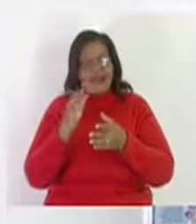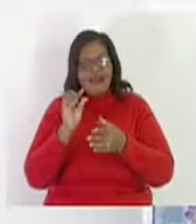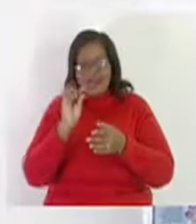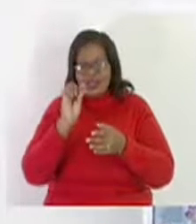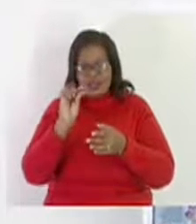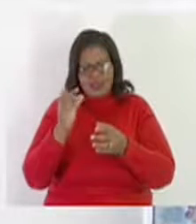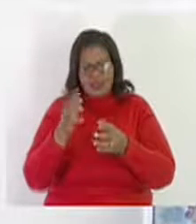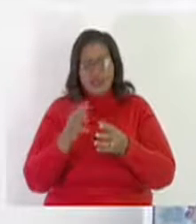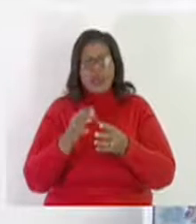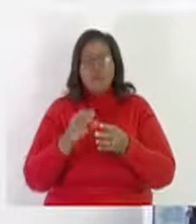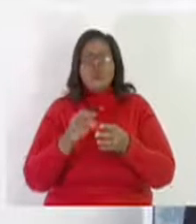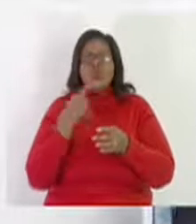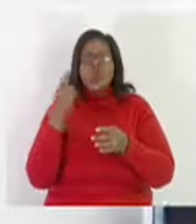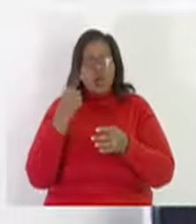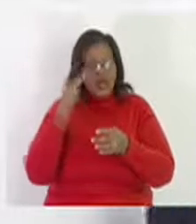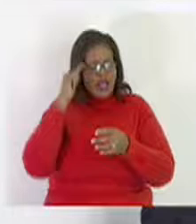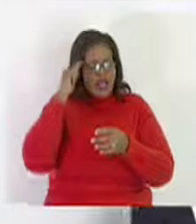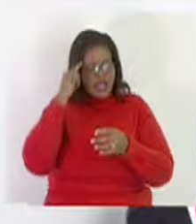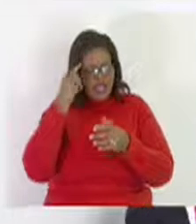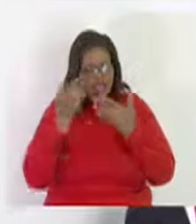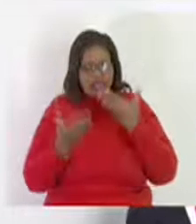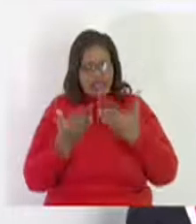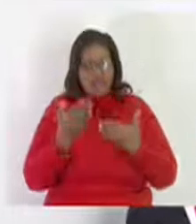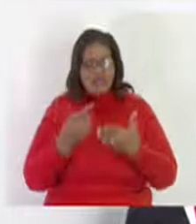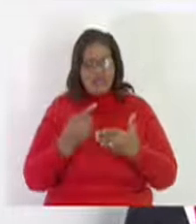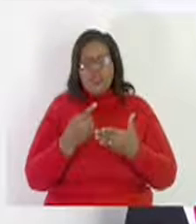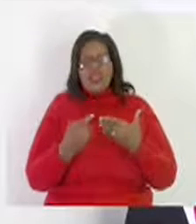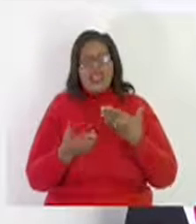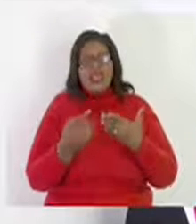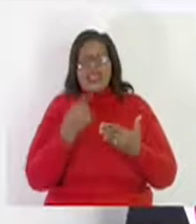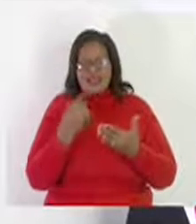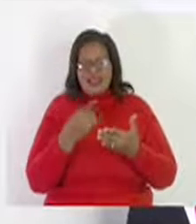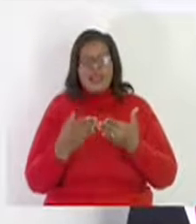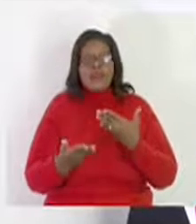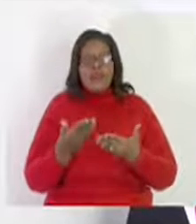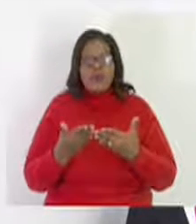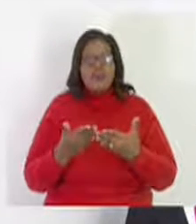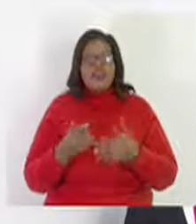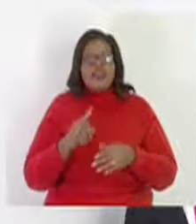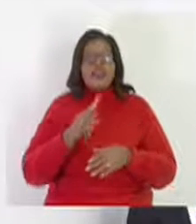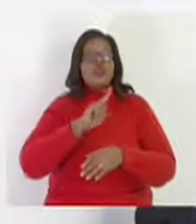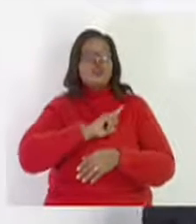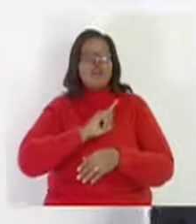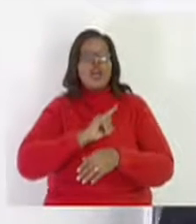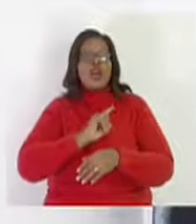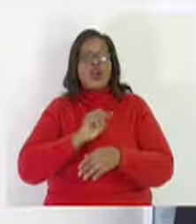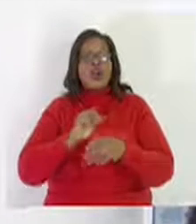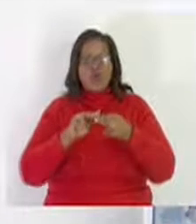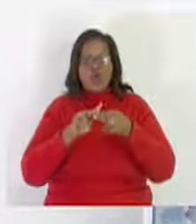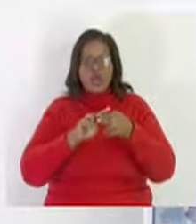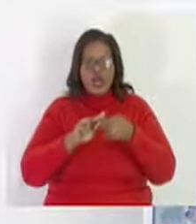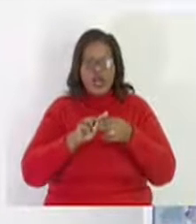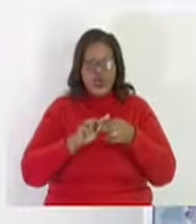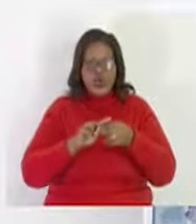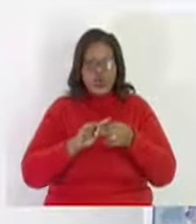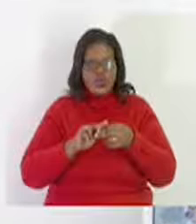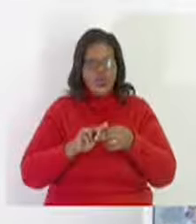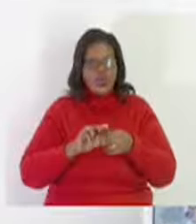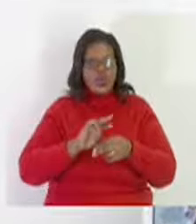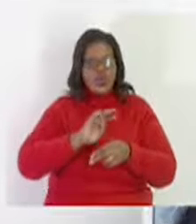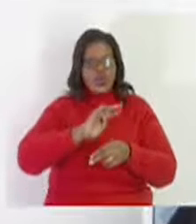an estimate. That's why we use approximation. I'll do another